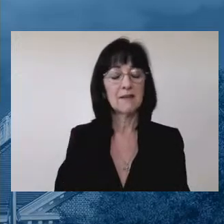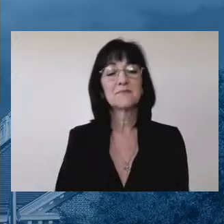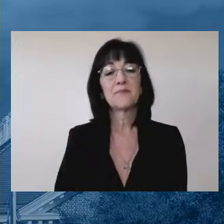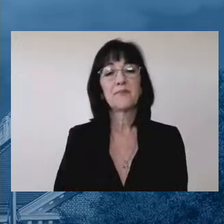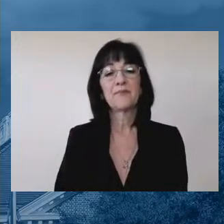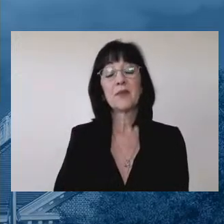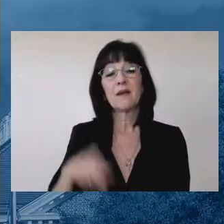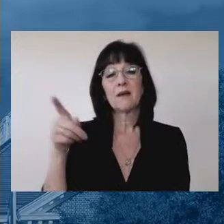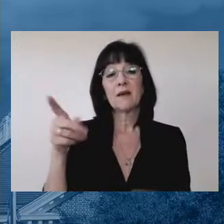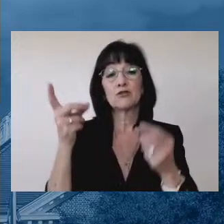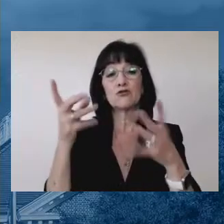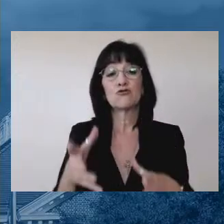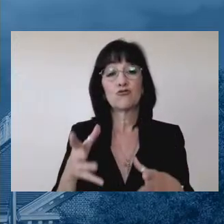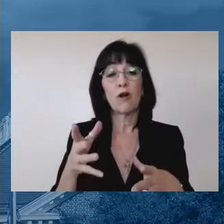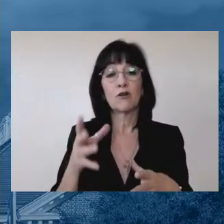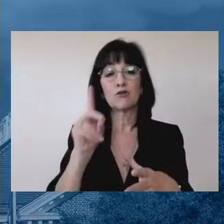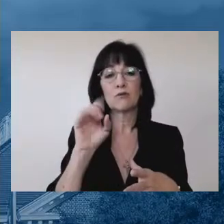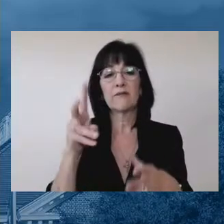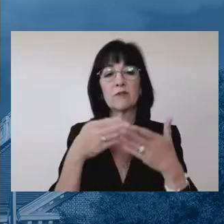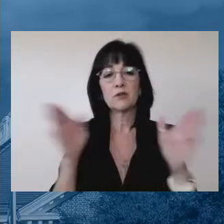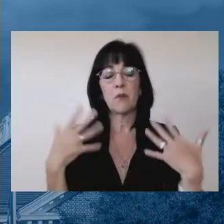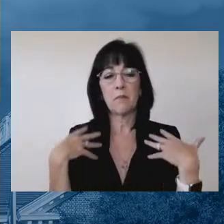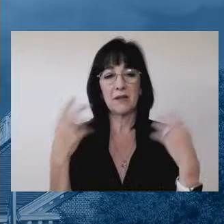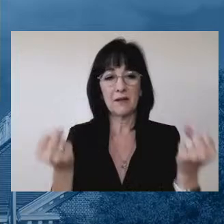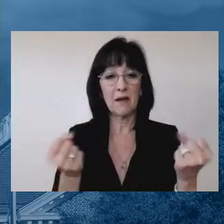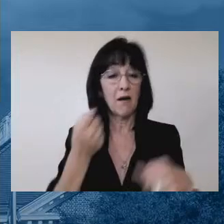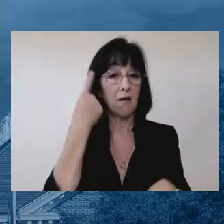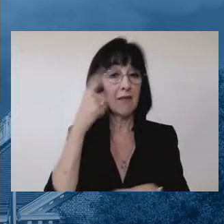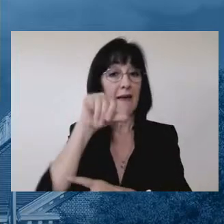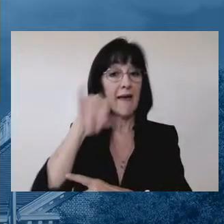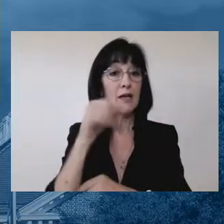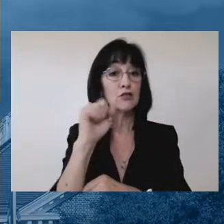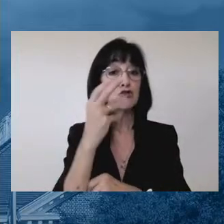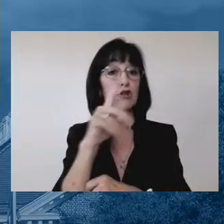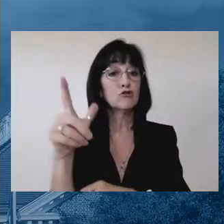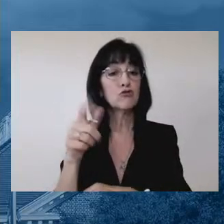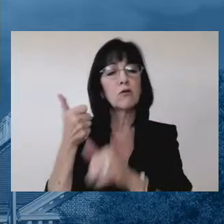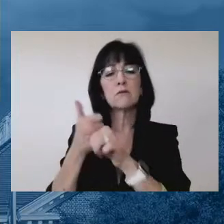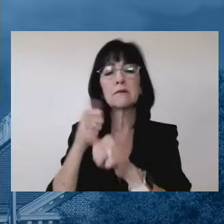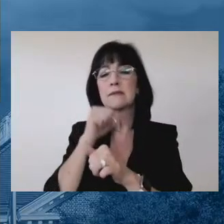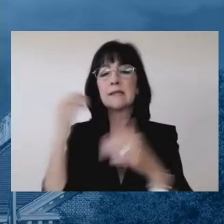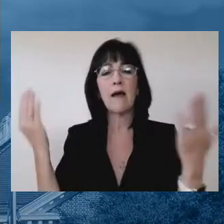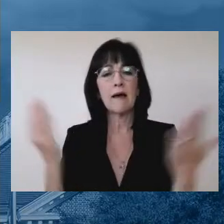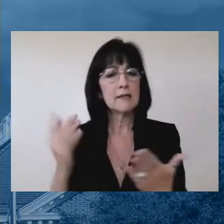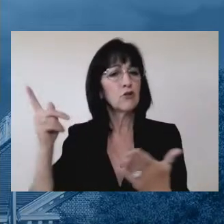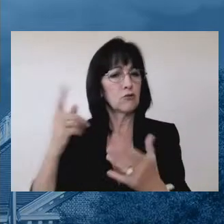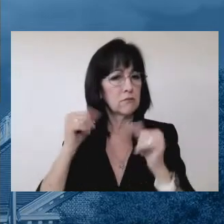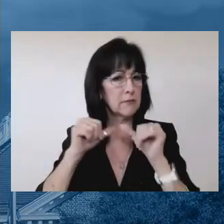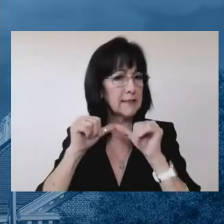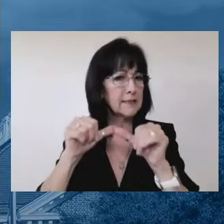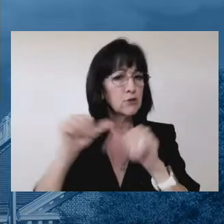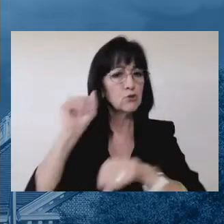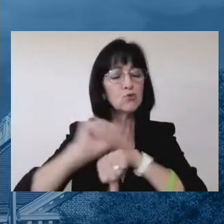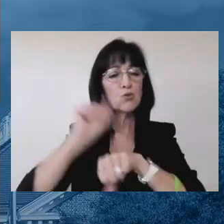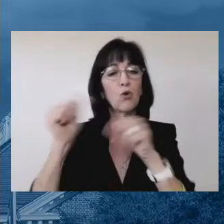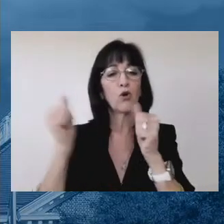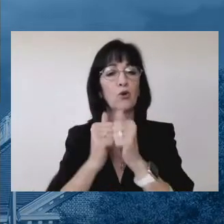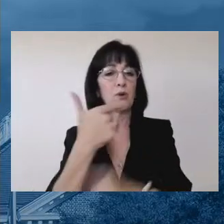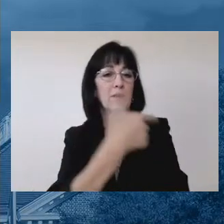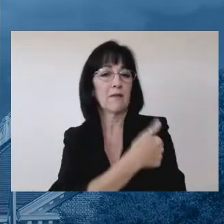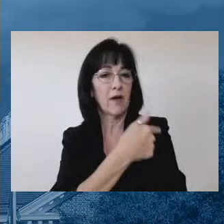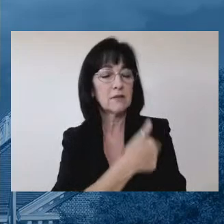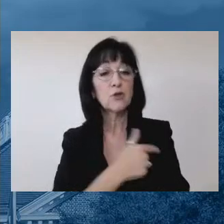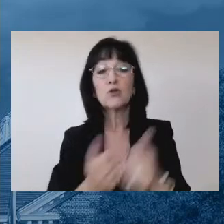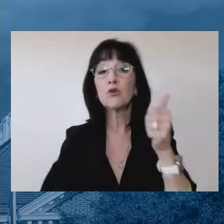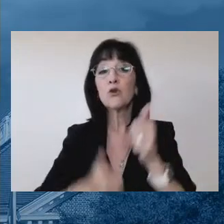but his team continues to test and help with vaccinations, although most vaccinations are being done in the